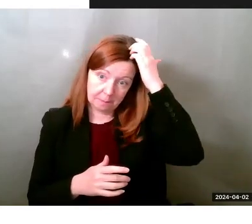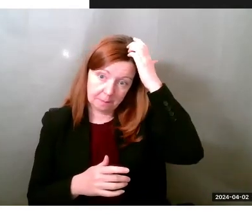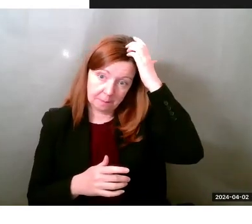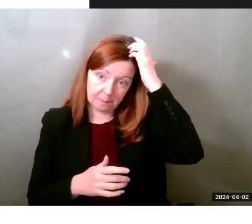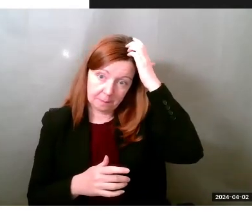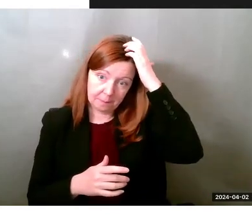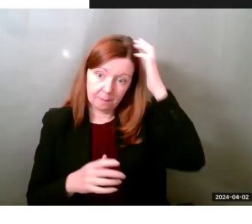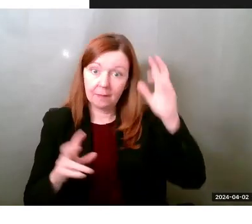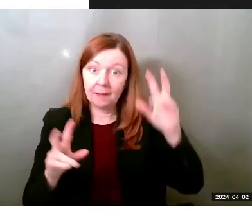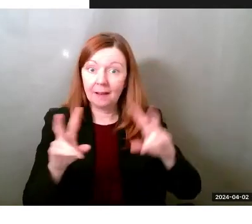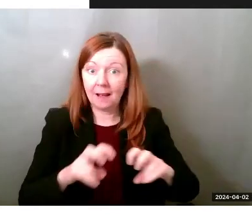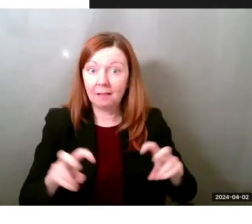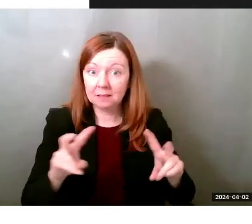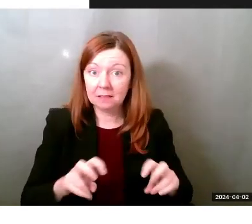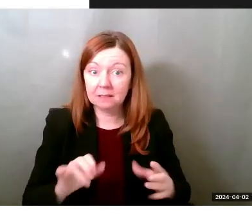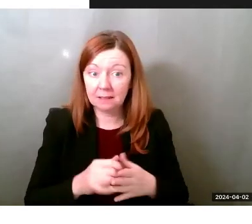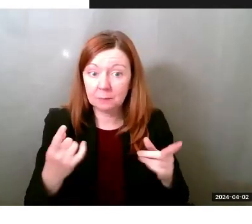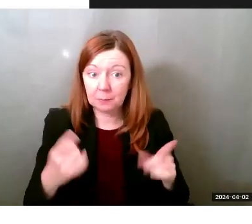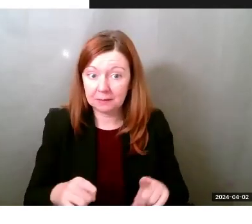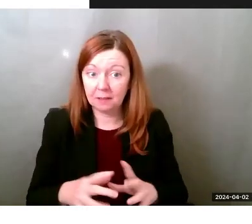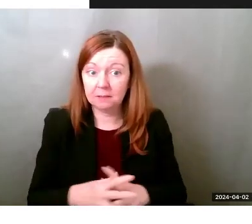analysis and study that's been done